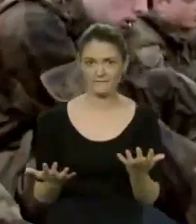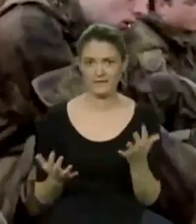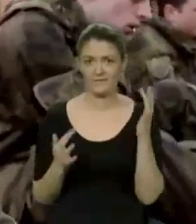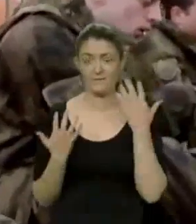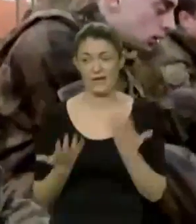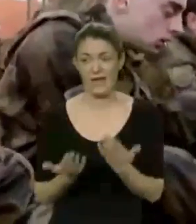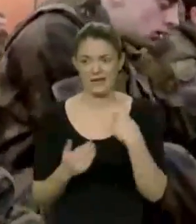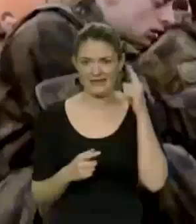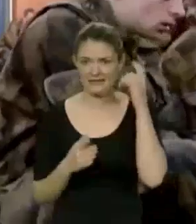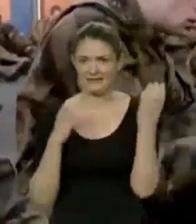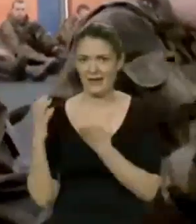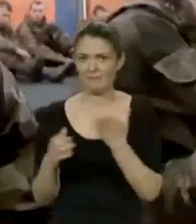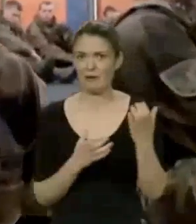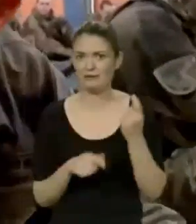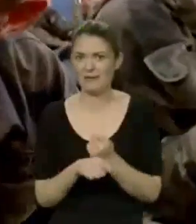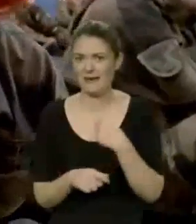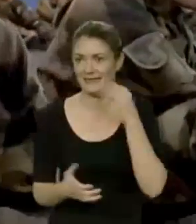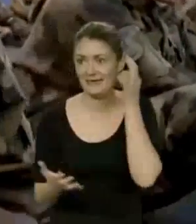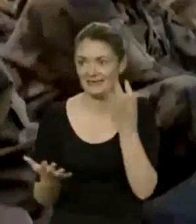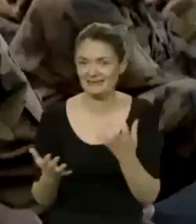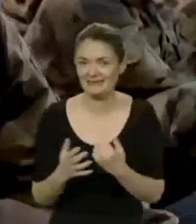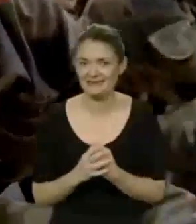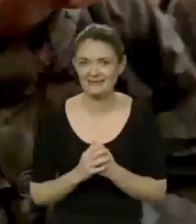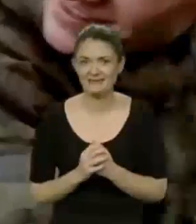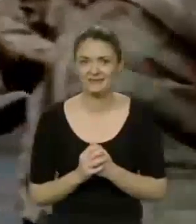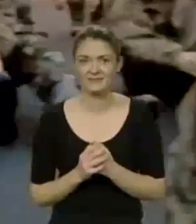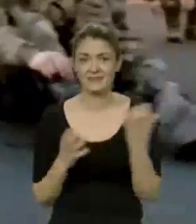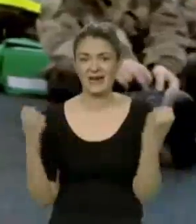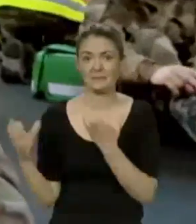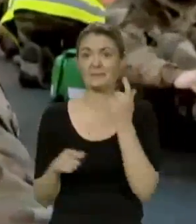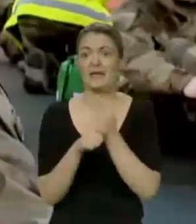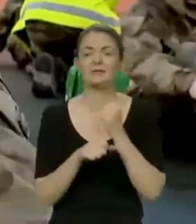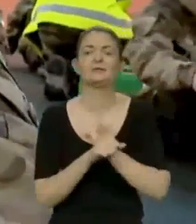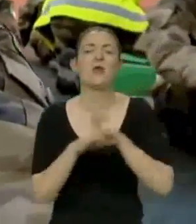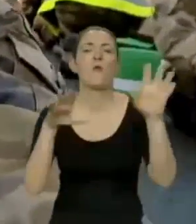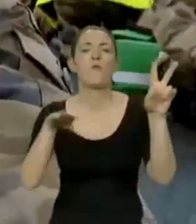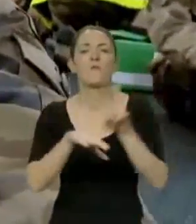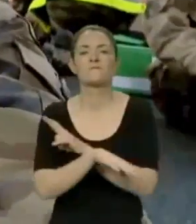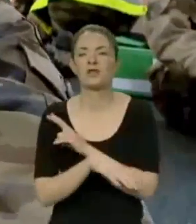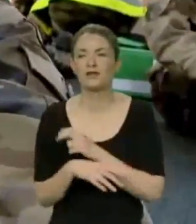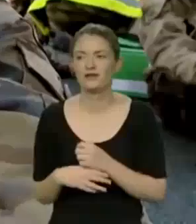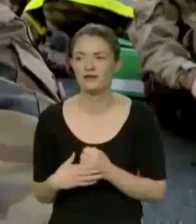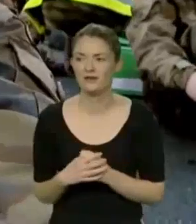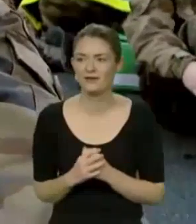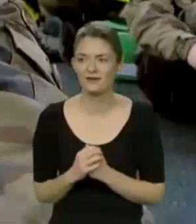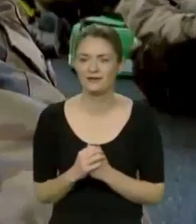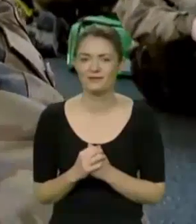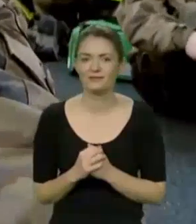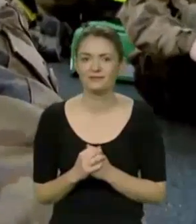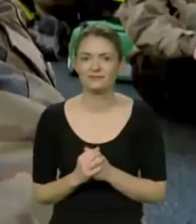But for now, celebration time, I guess. No way short. Celebration time. Celebration time. That's it. It's all